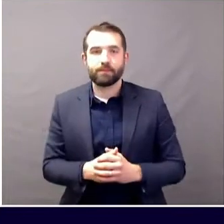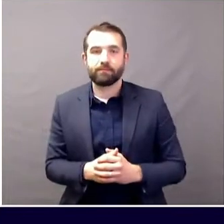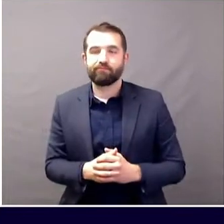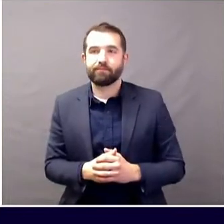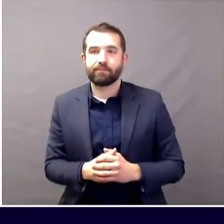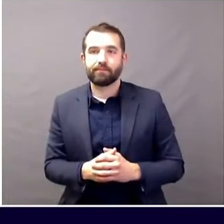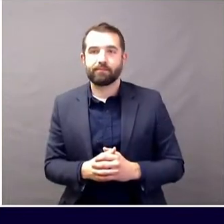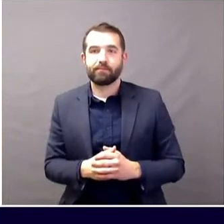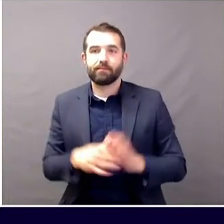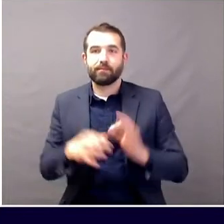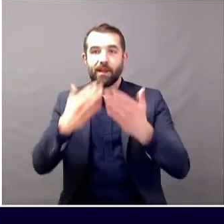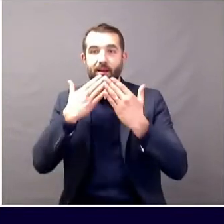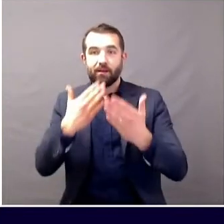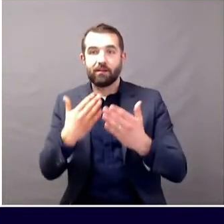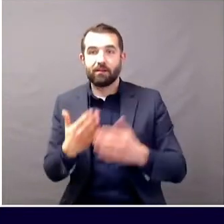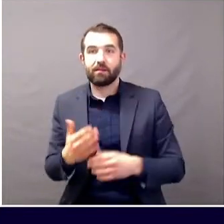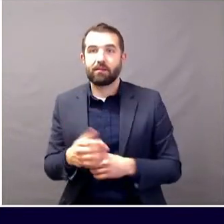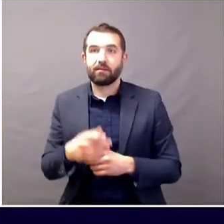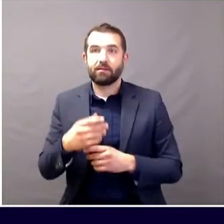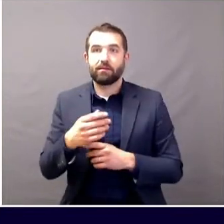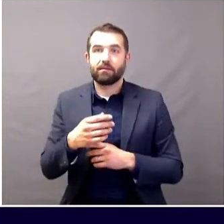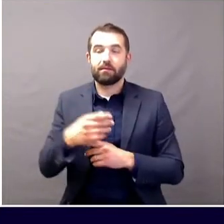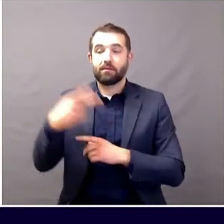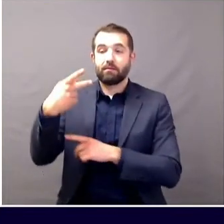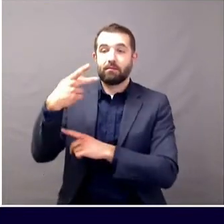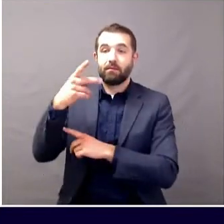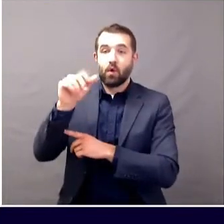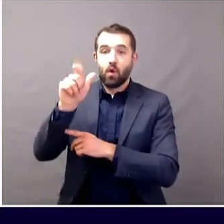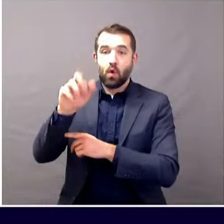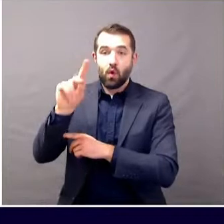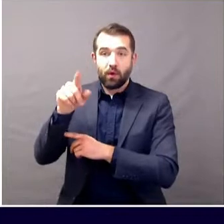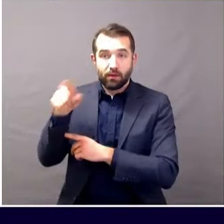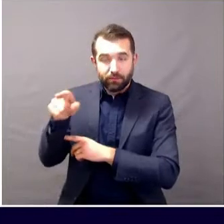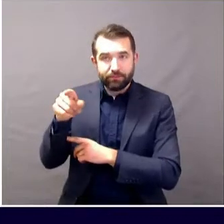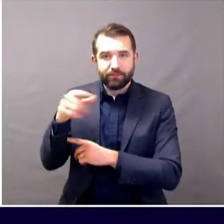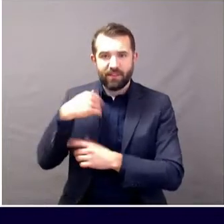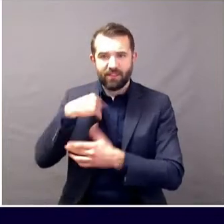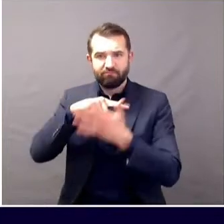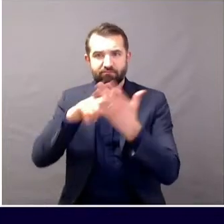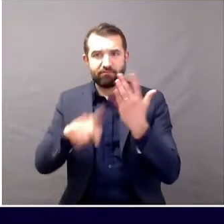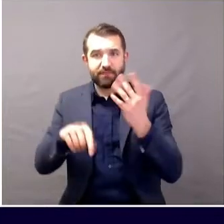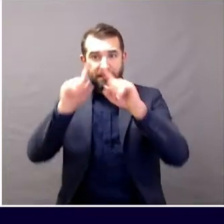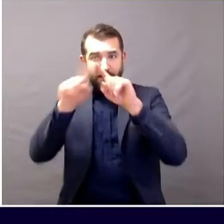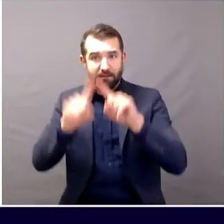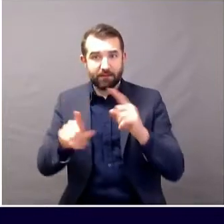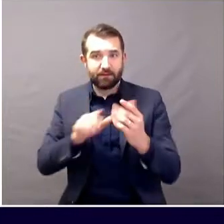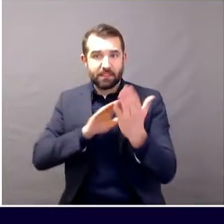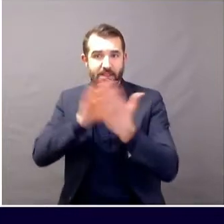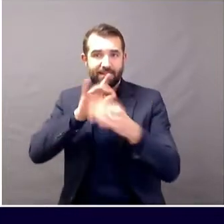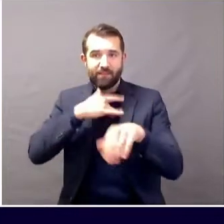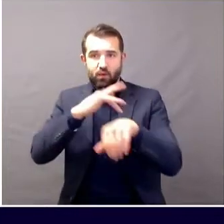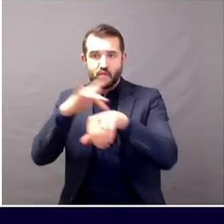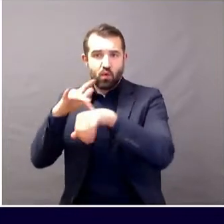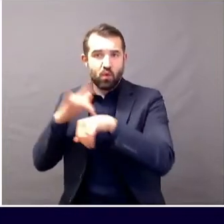Pollard, who do you feel should use the services that you mentioned, and how might those services help